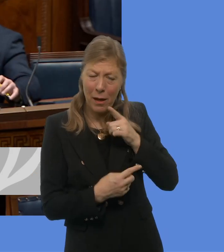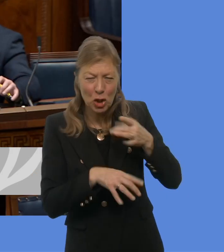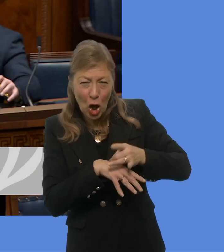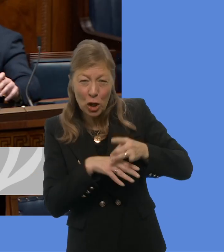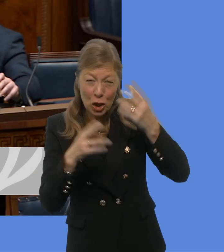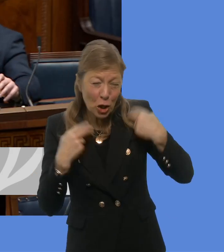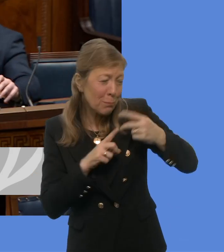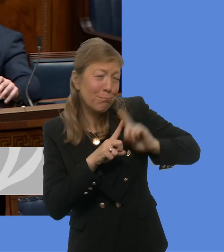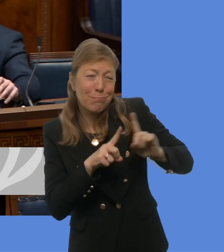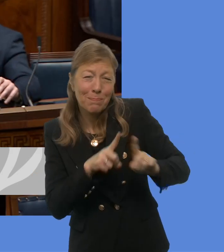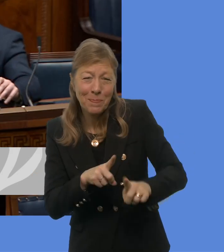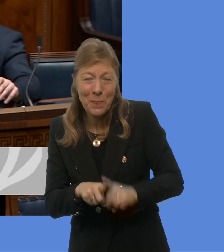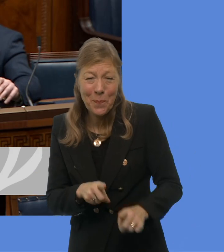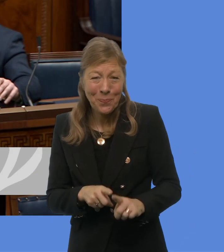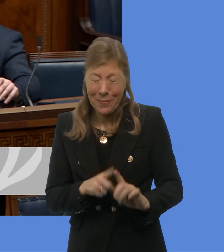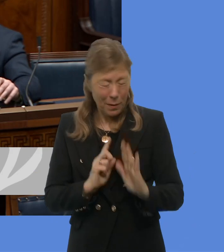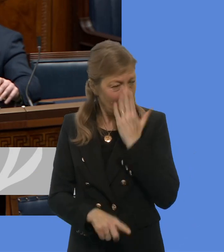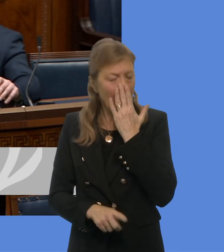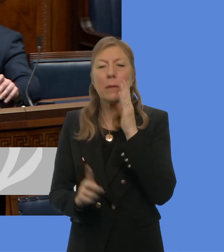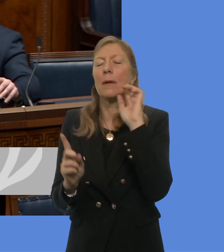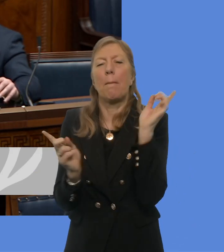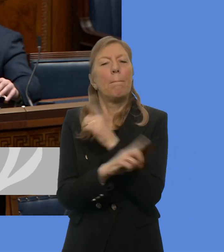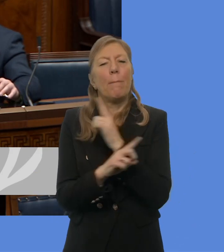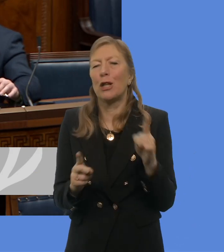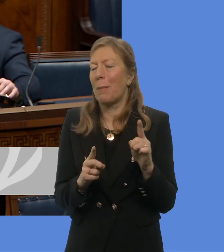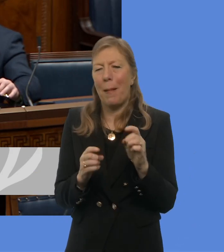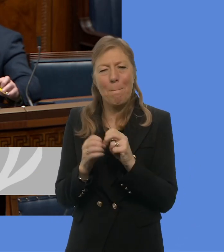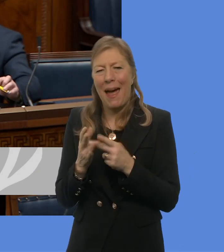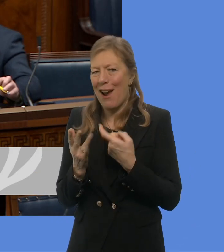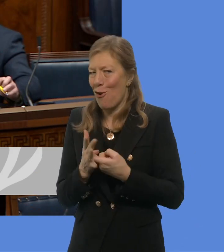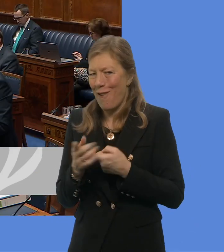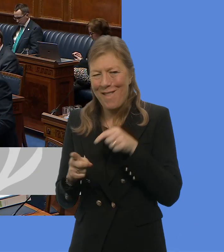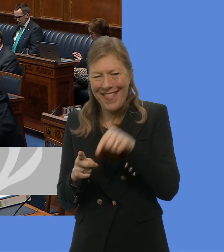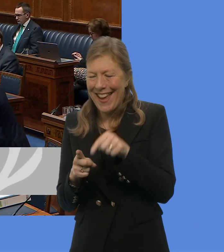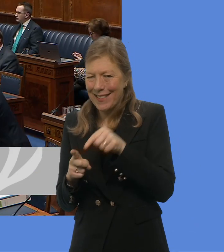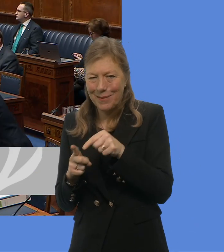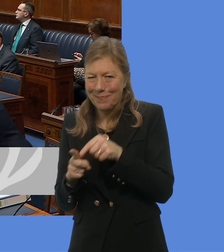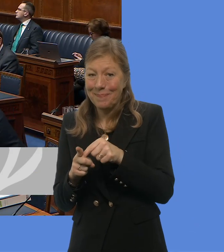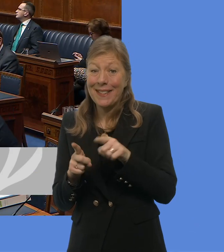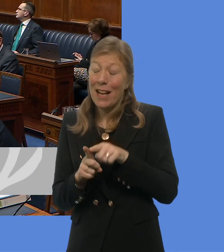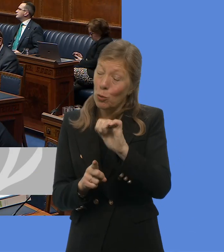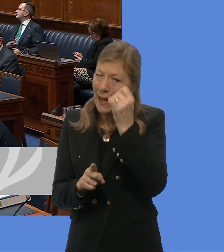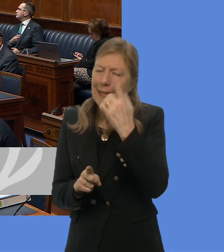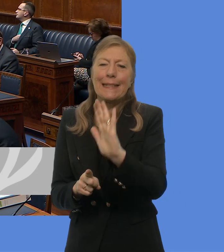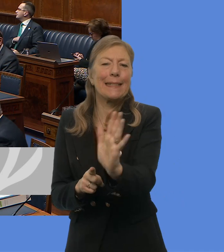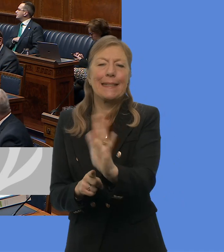possible to consider Bangor Community Hospital in the way in which he has suggested. Mr. Martin.